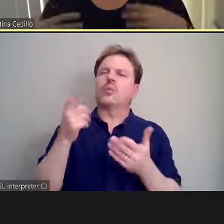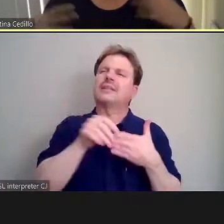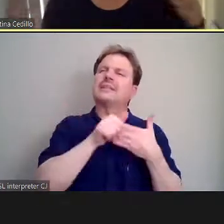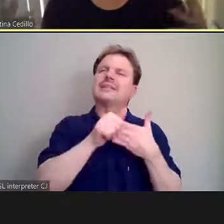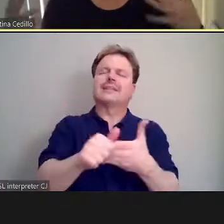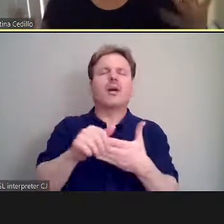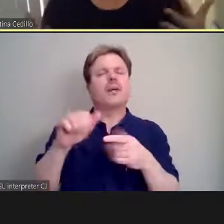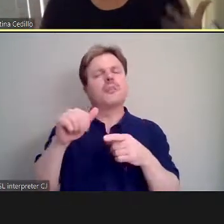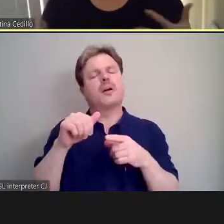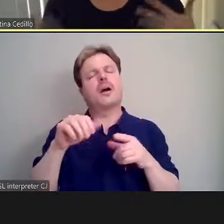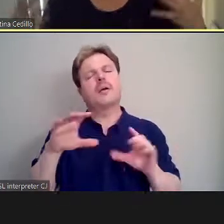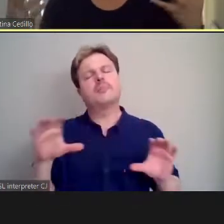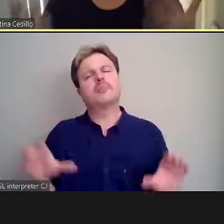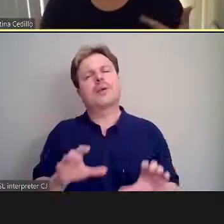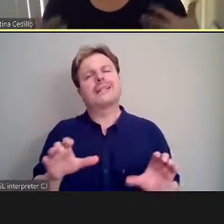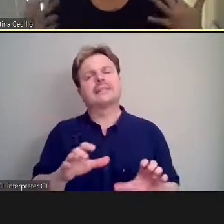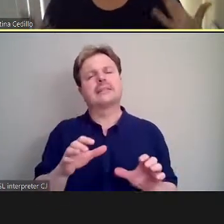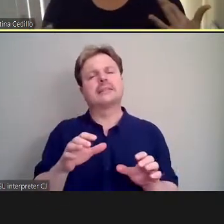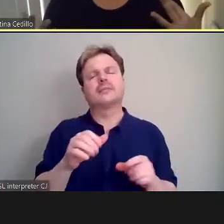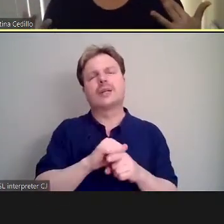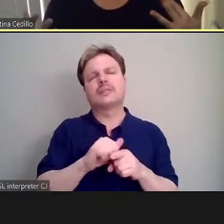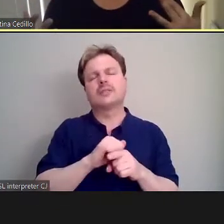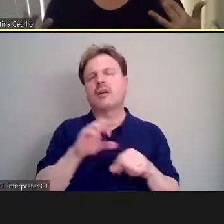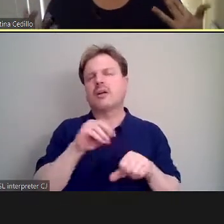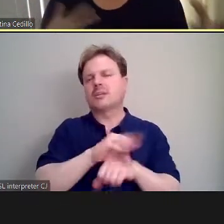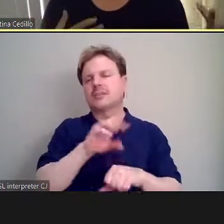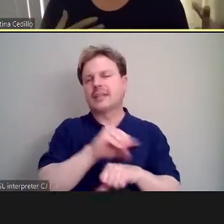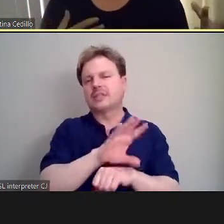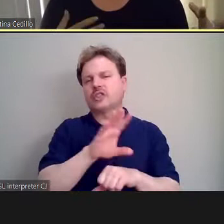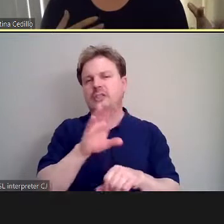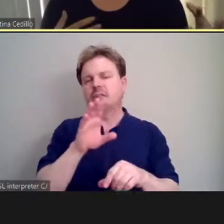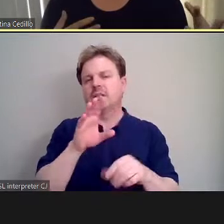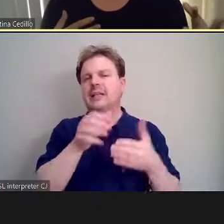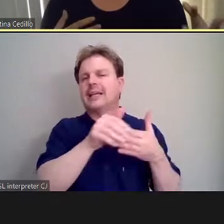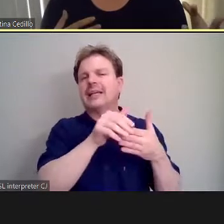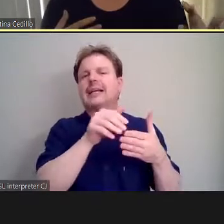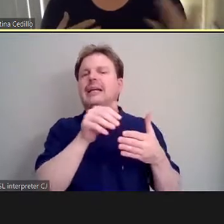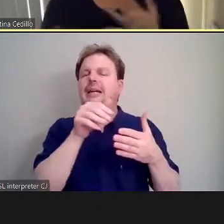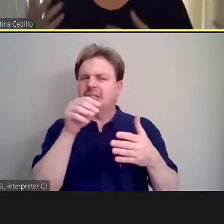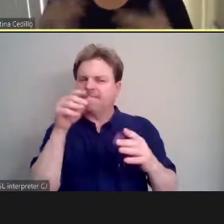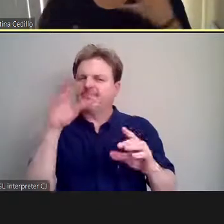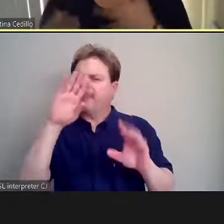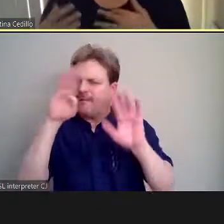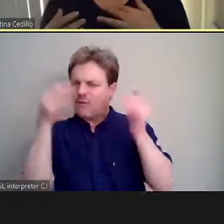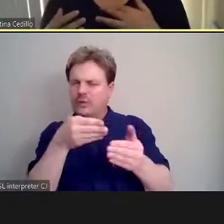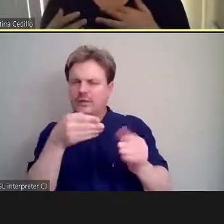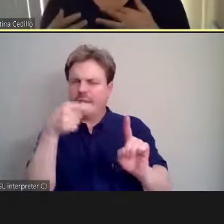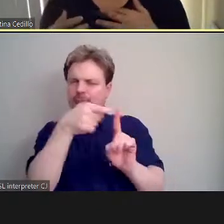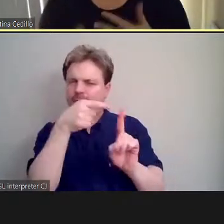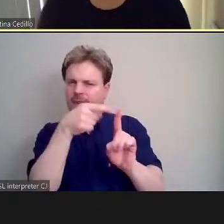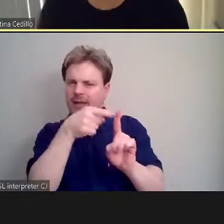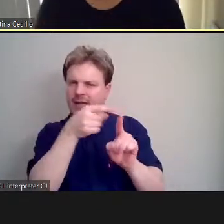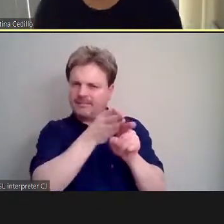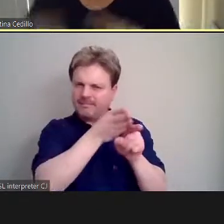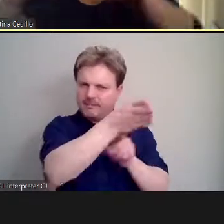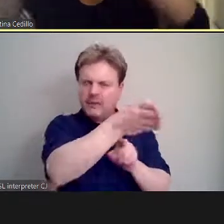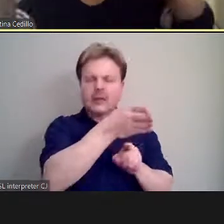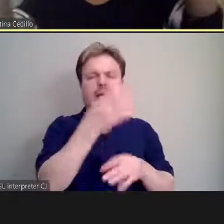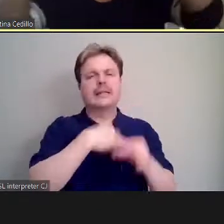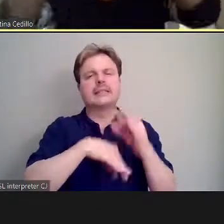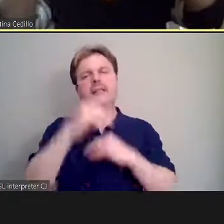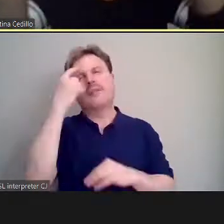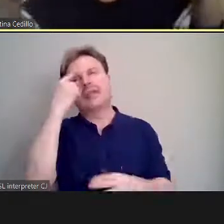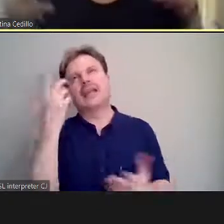towards our consultation work towards that, rather than thinking about, well, this